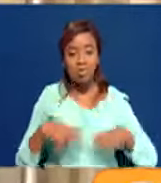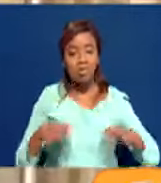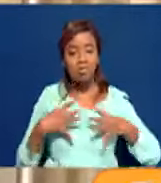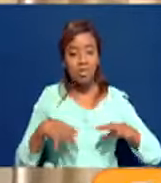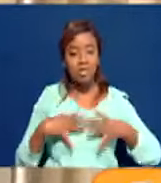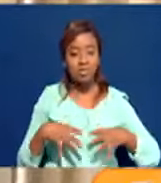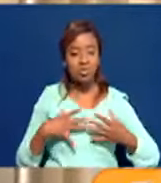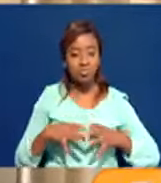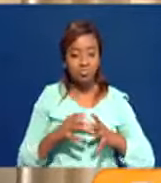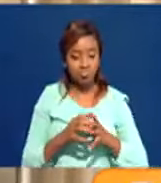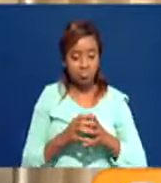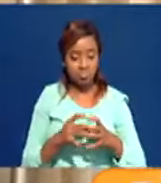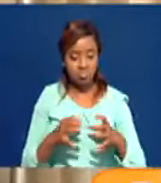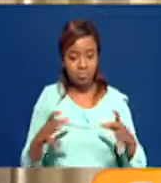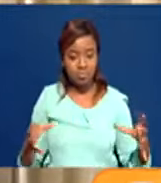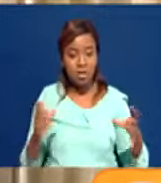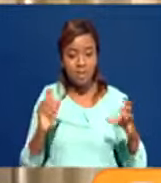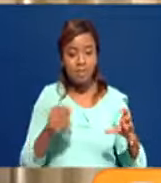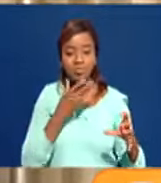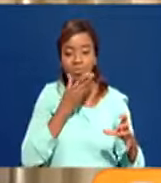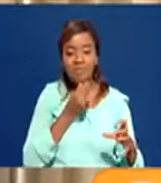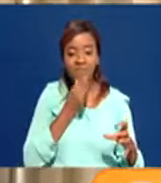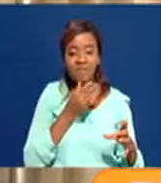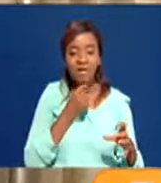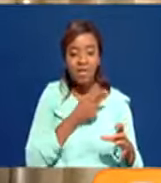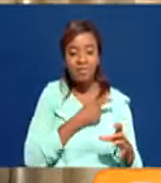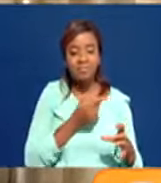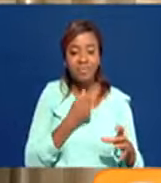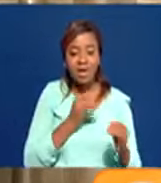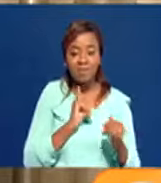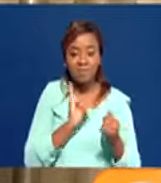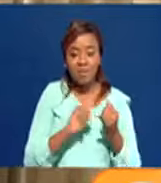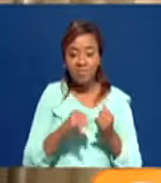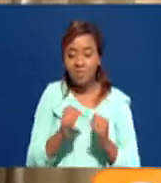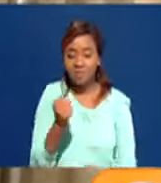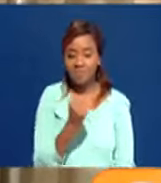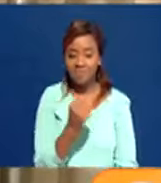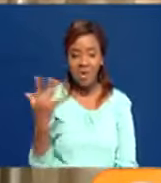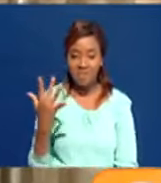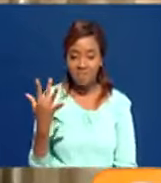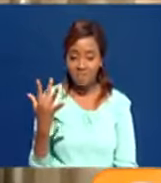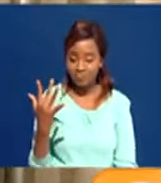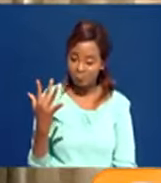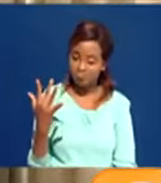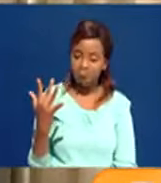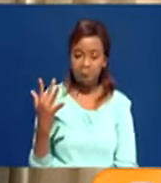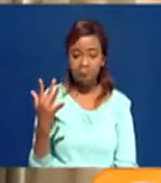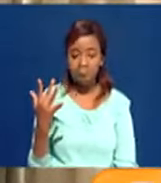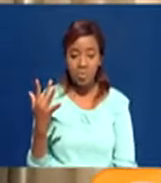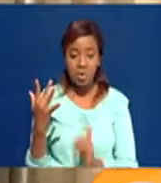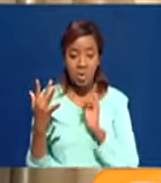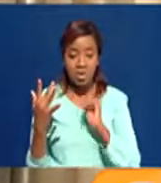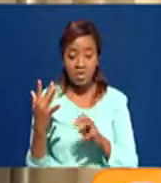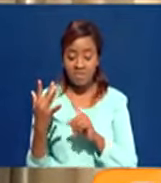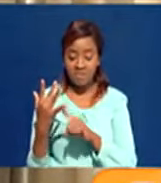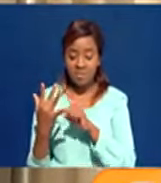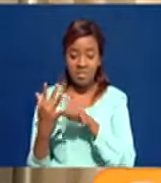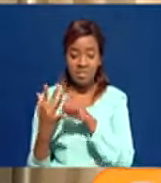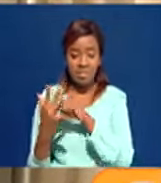You find that mzee alikuwa na many wives, and if there are